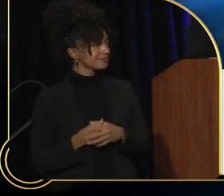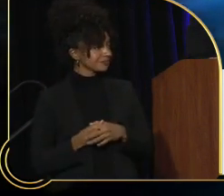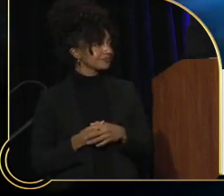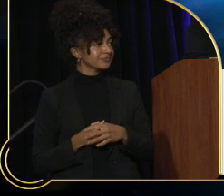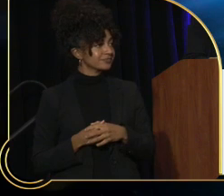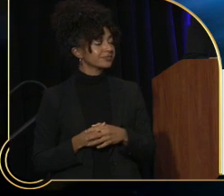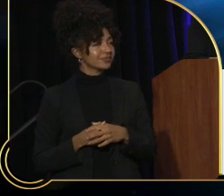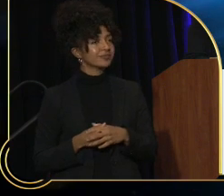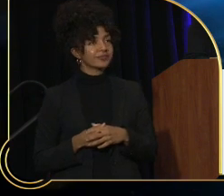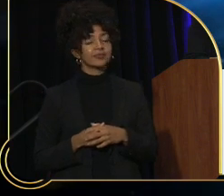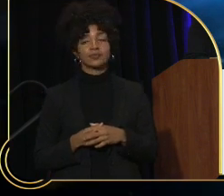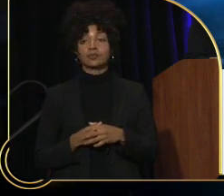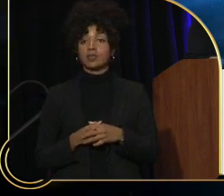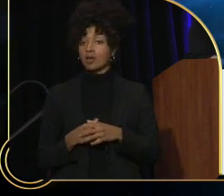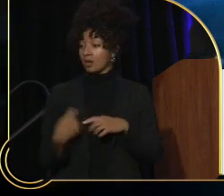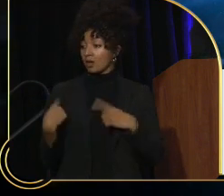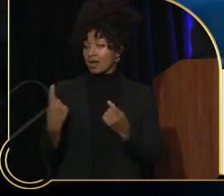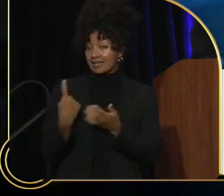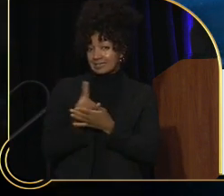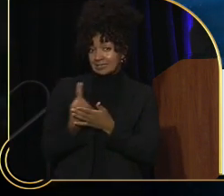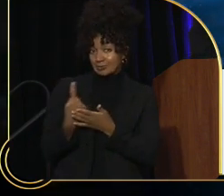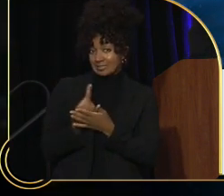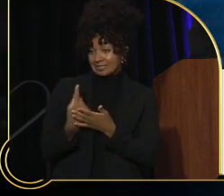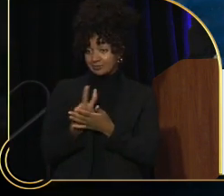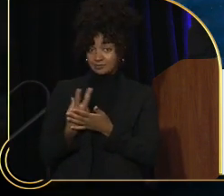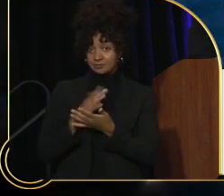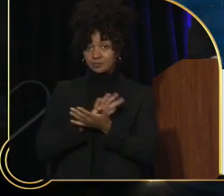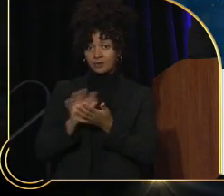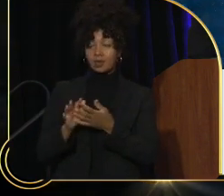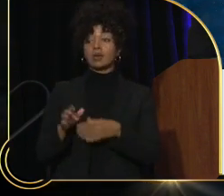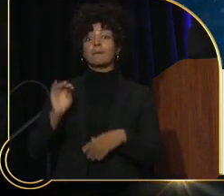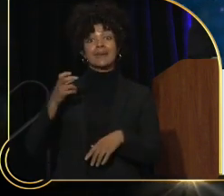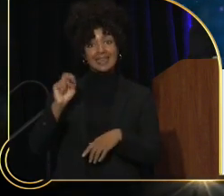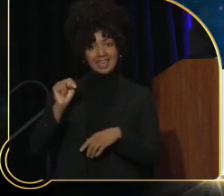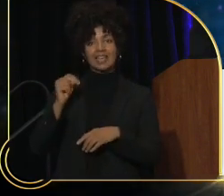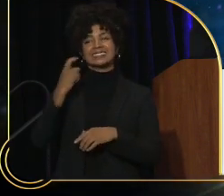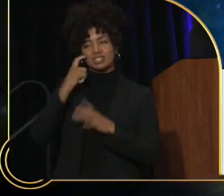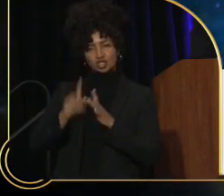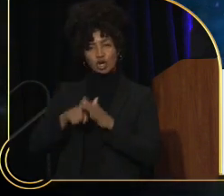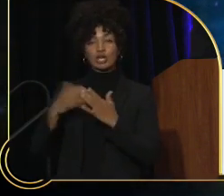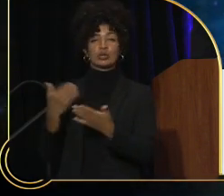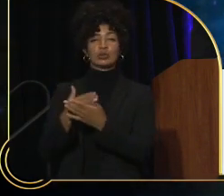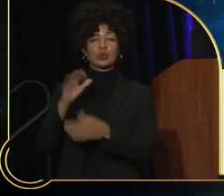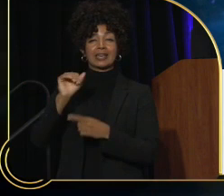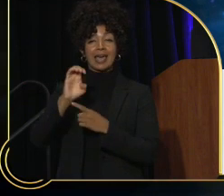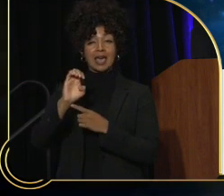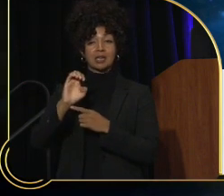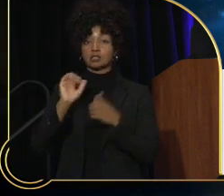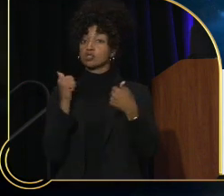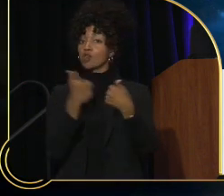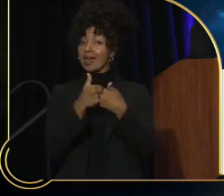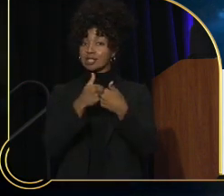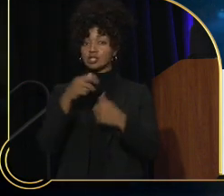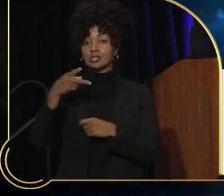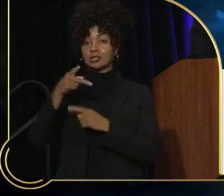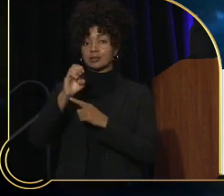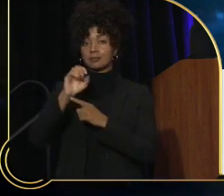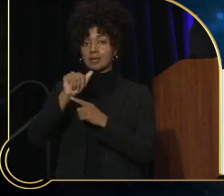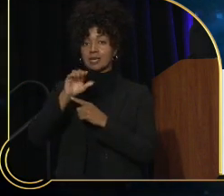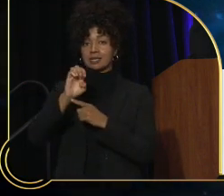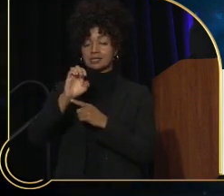And just in the last week or so, she led us into a major new case challenging the Peace Corps,